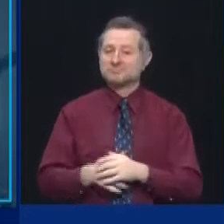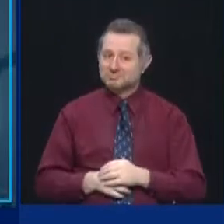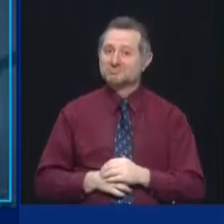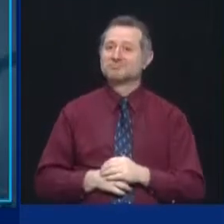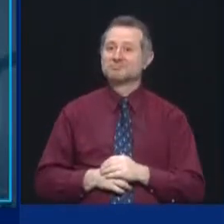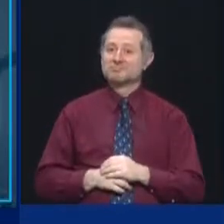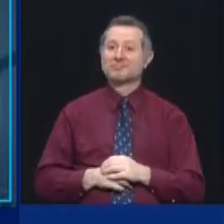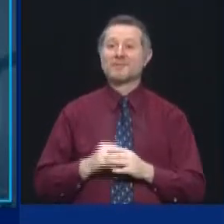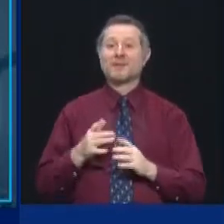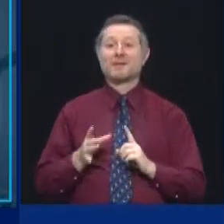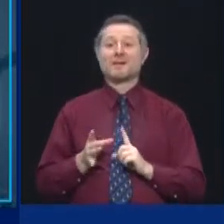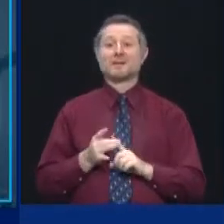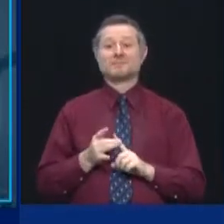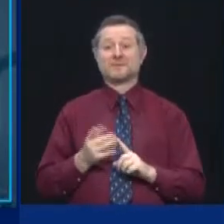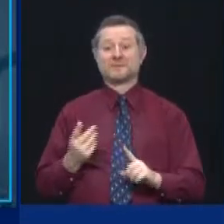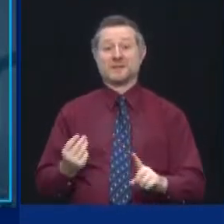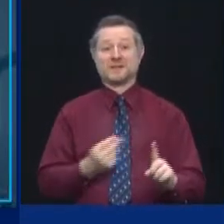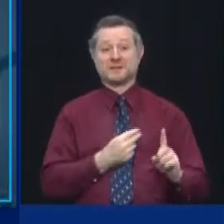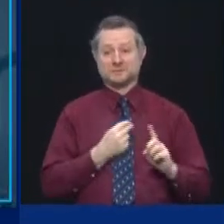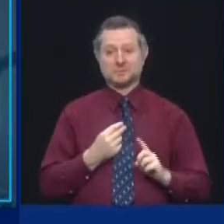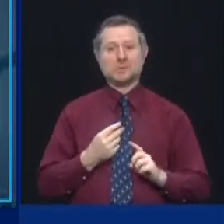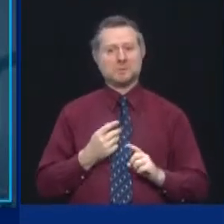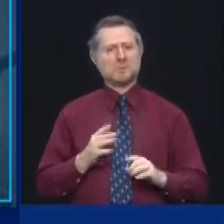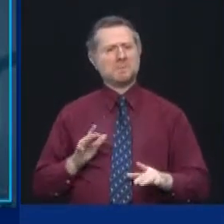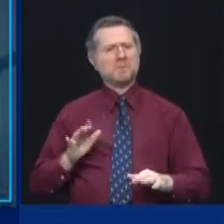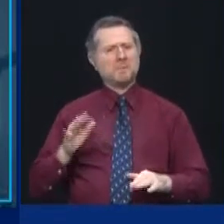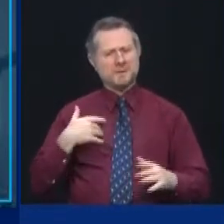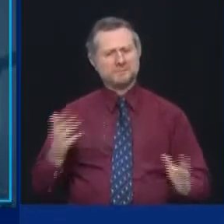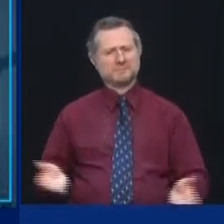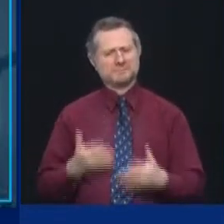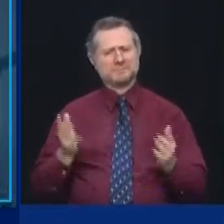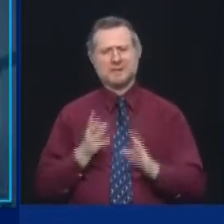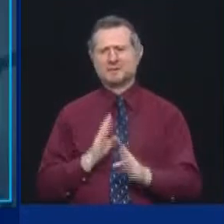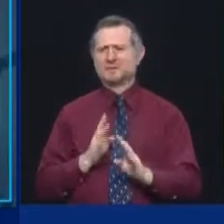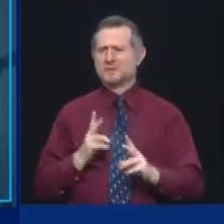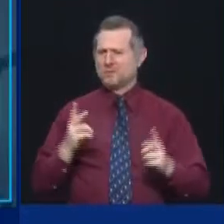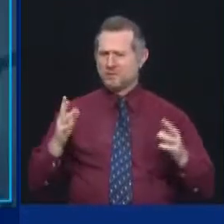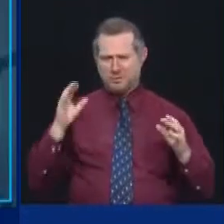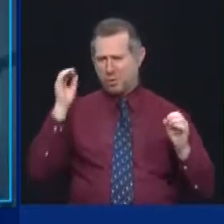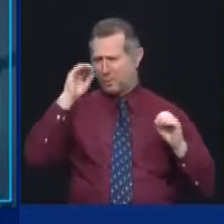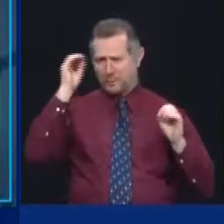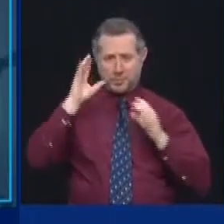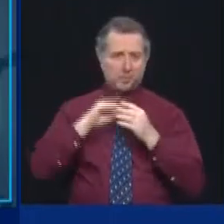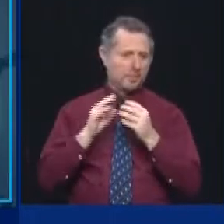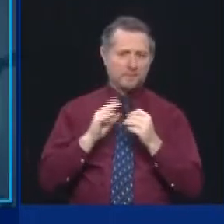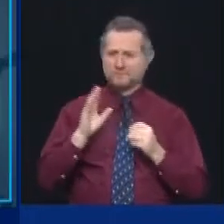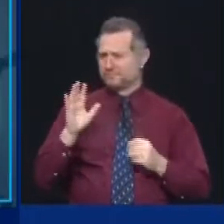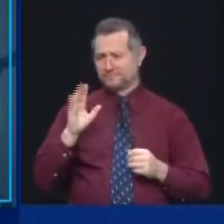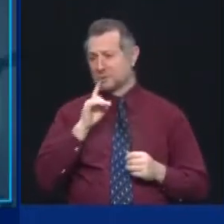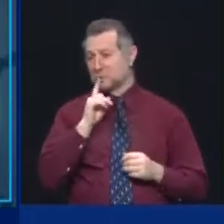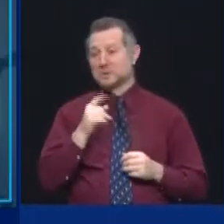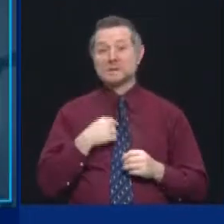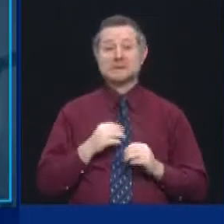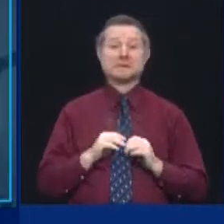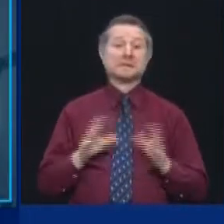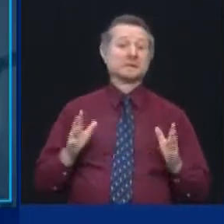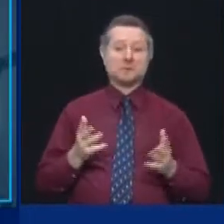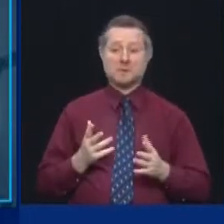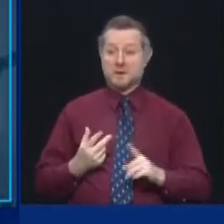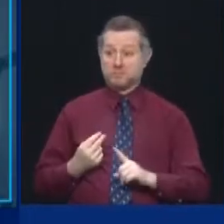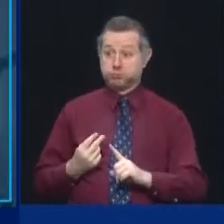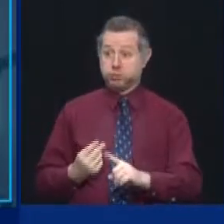my far left, Eric Gertler, who heads the Empire State Development team. And they are a great team. And to